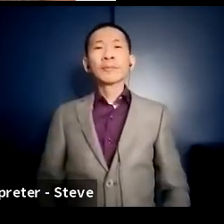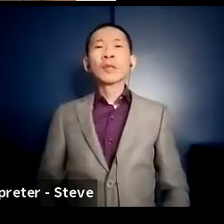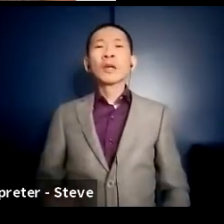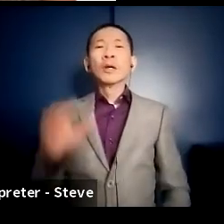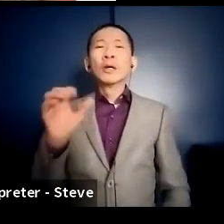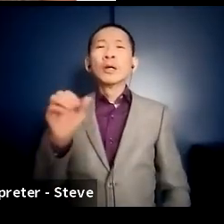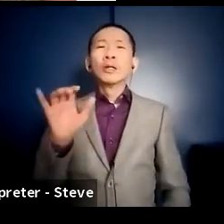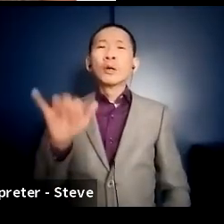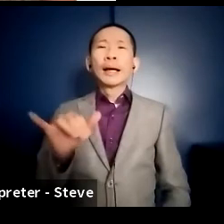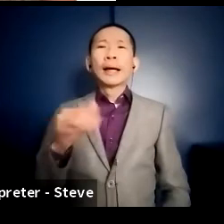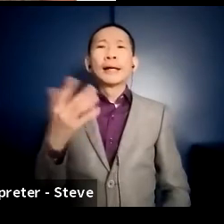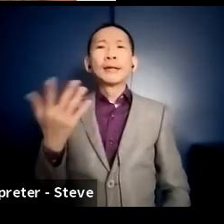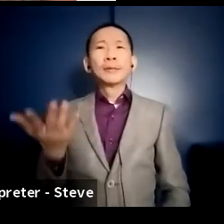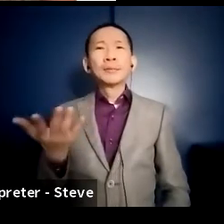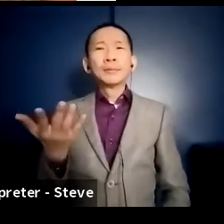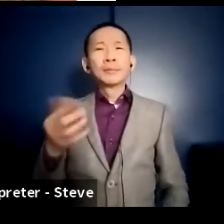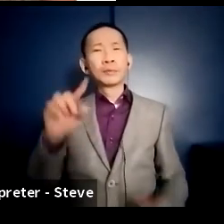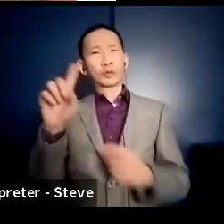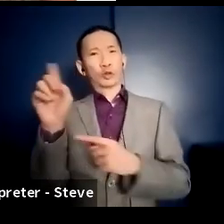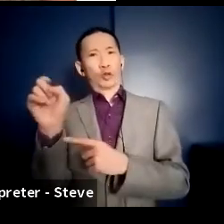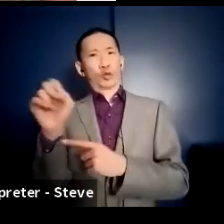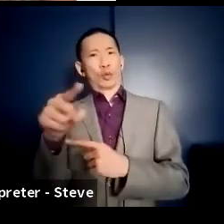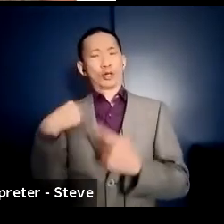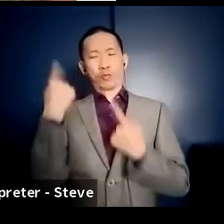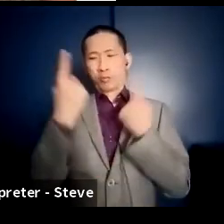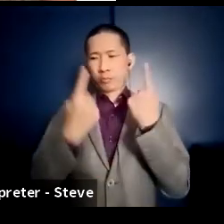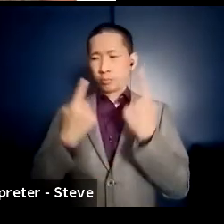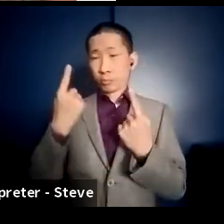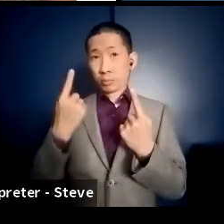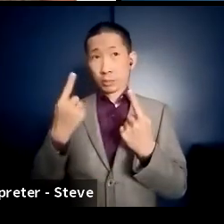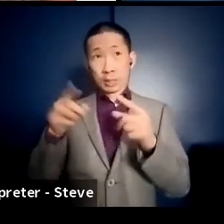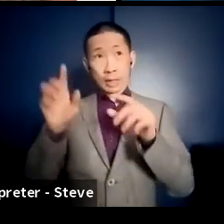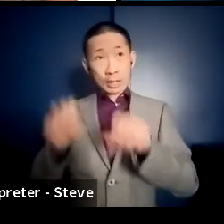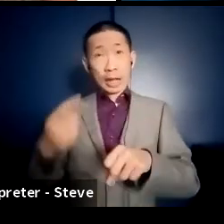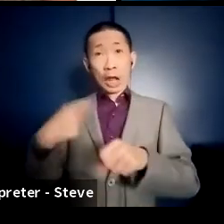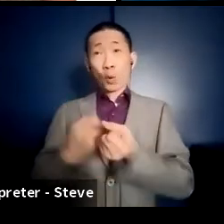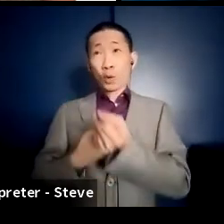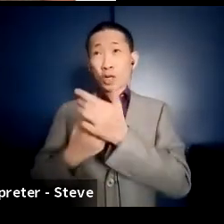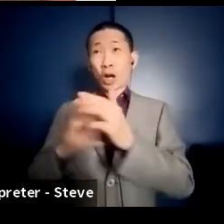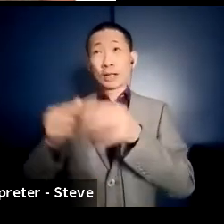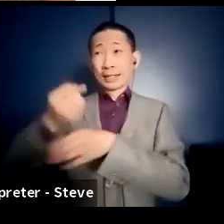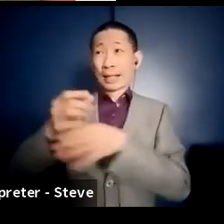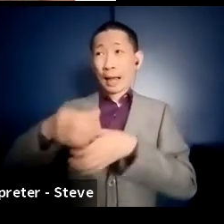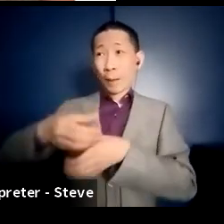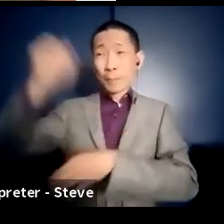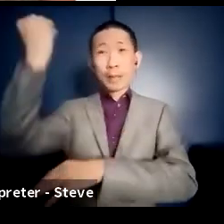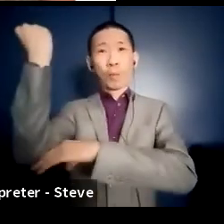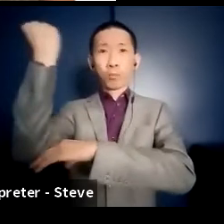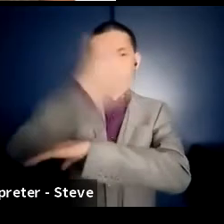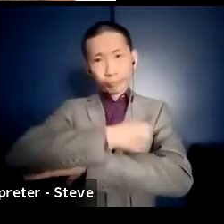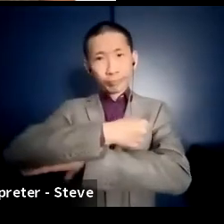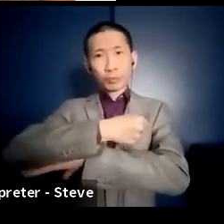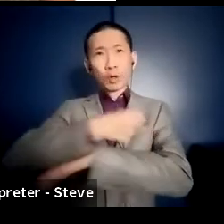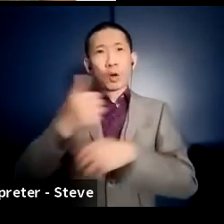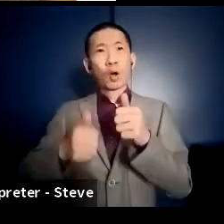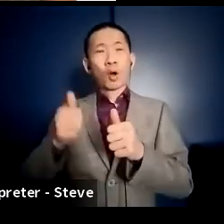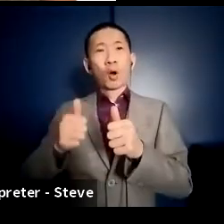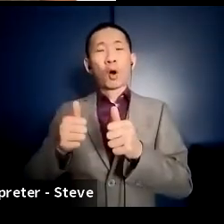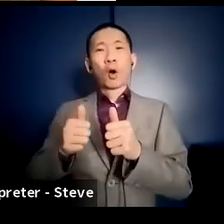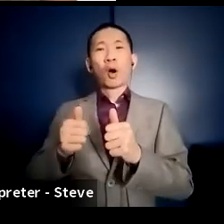so the sort of like question before us is, can we knock that pillar down, or can we start to chip away at it such that that would contribute